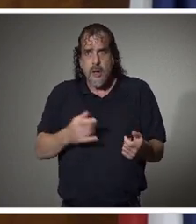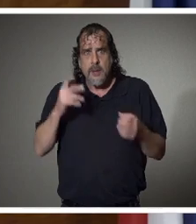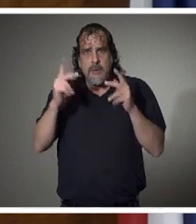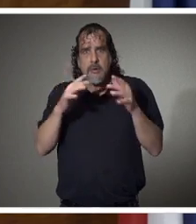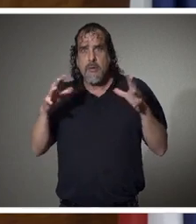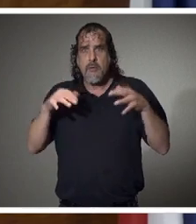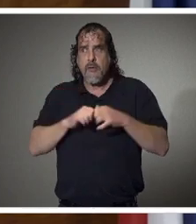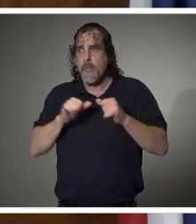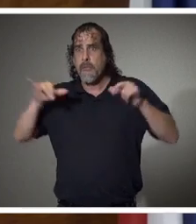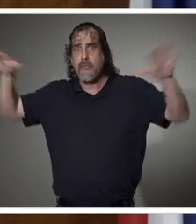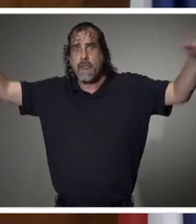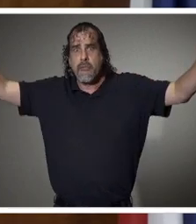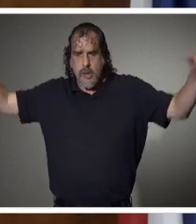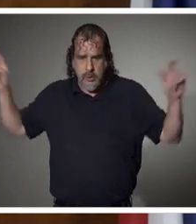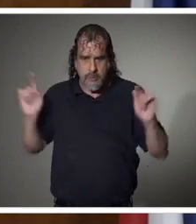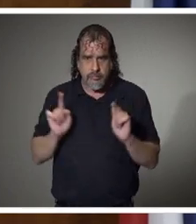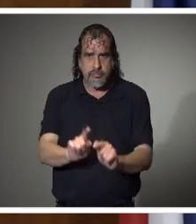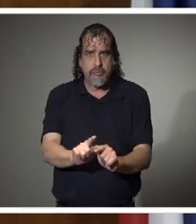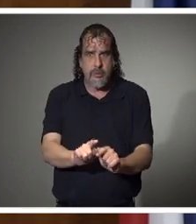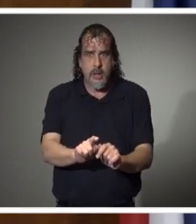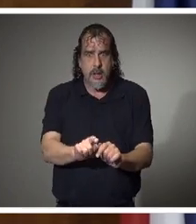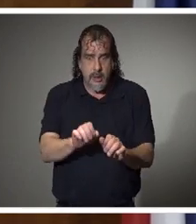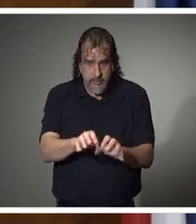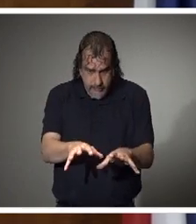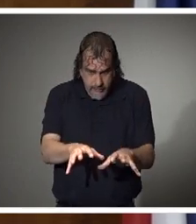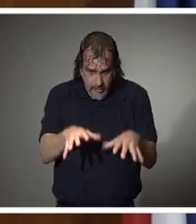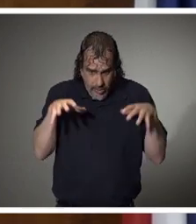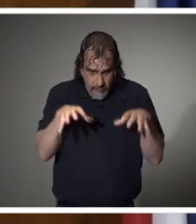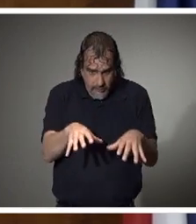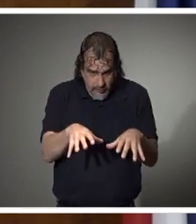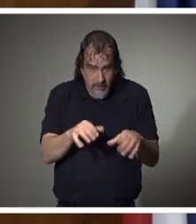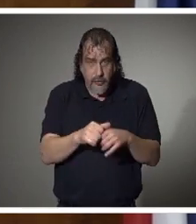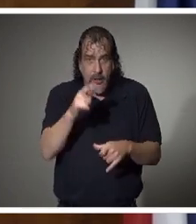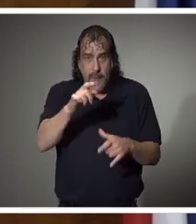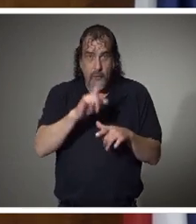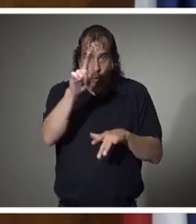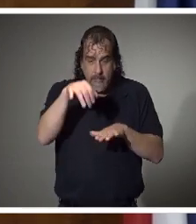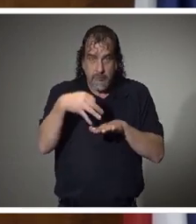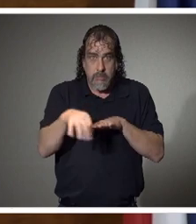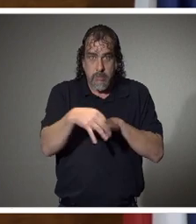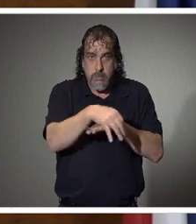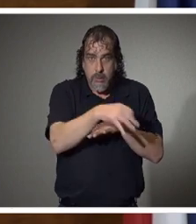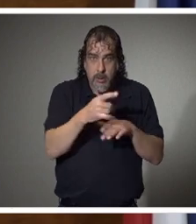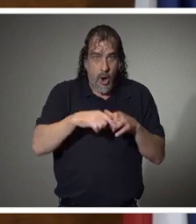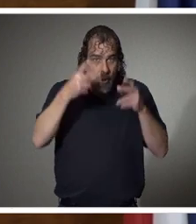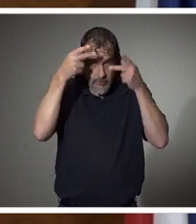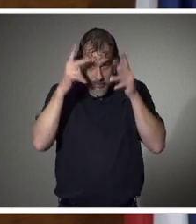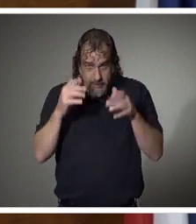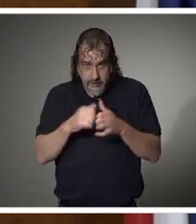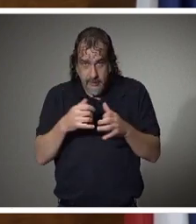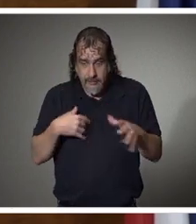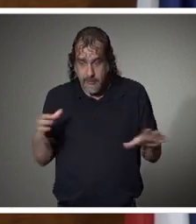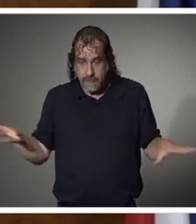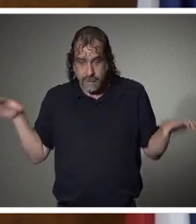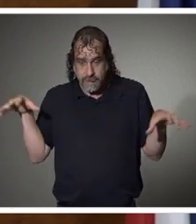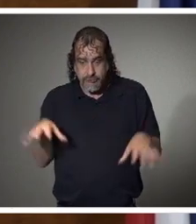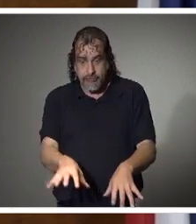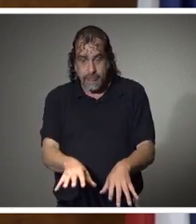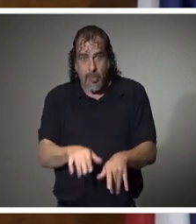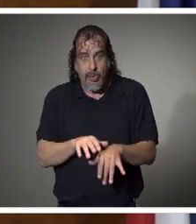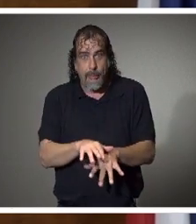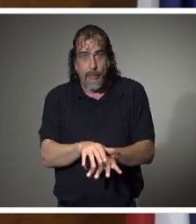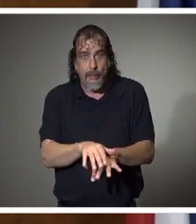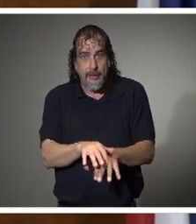areas, bringing them all into one spot. In this case, if you had one salon person or one nail person or one